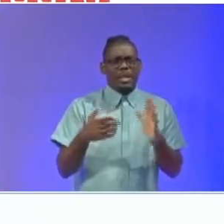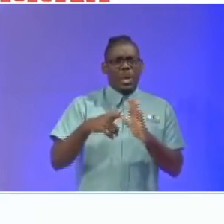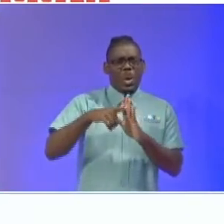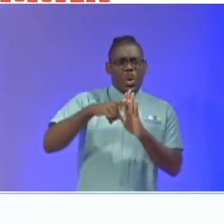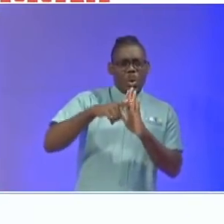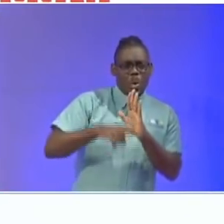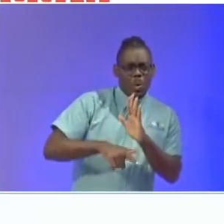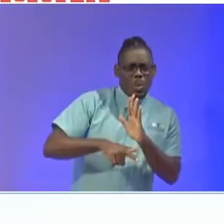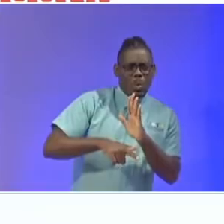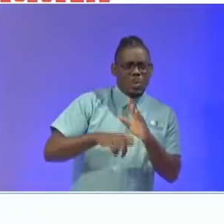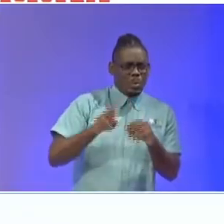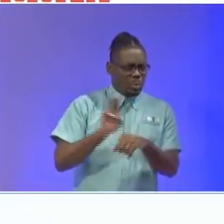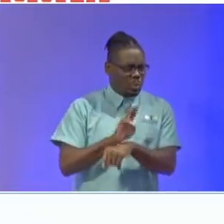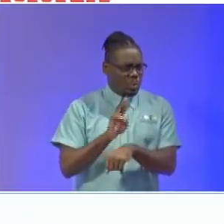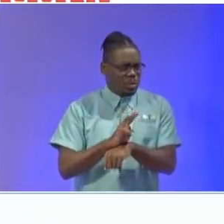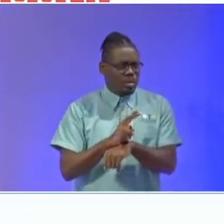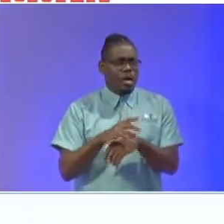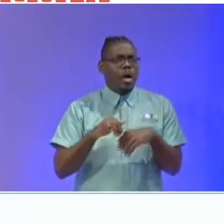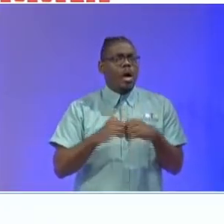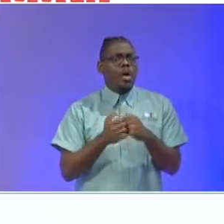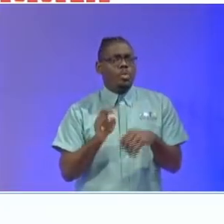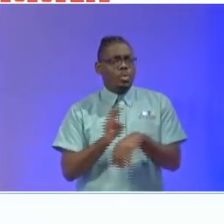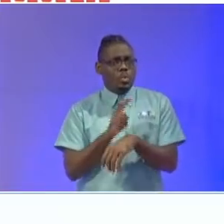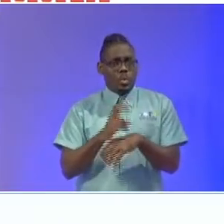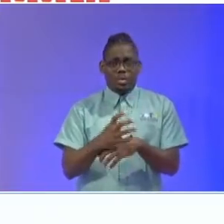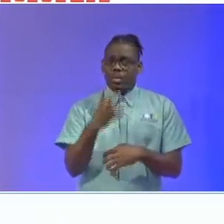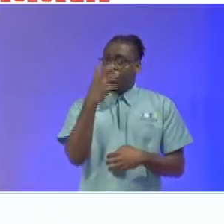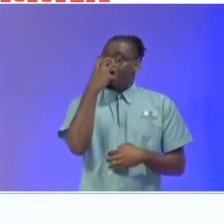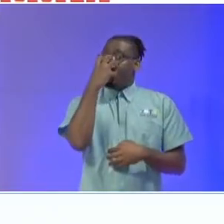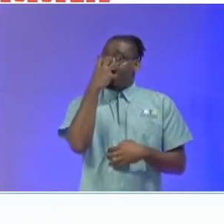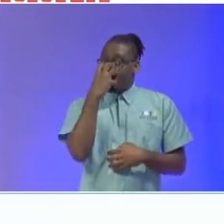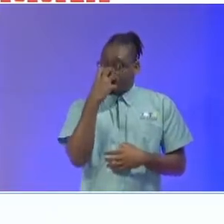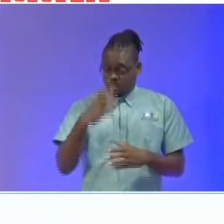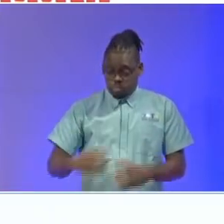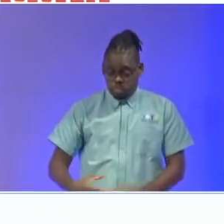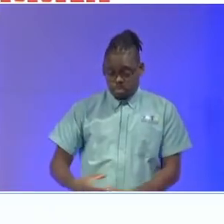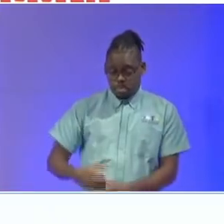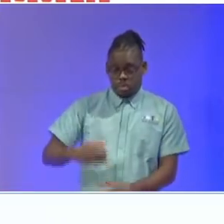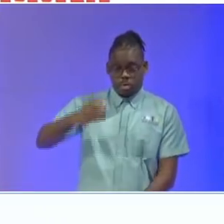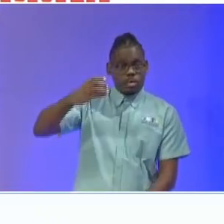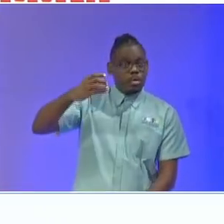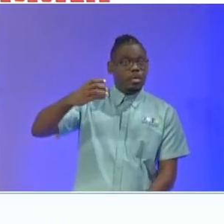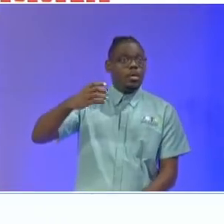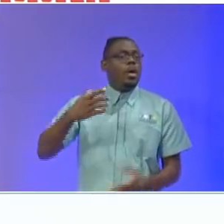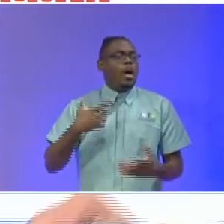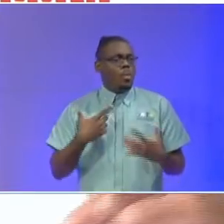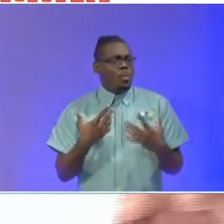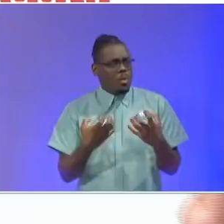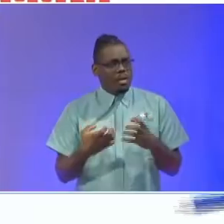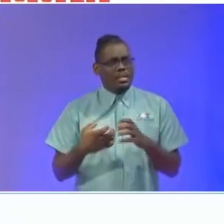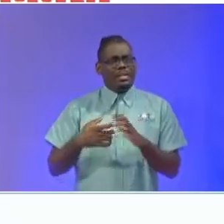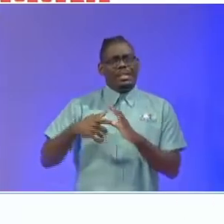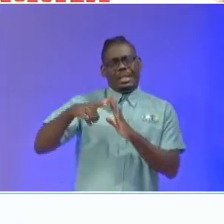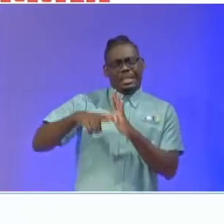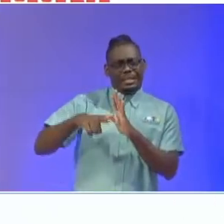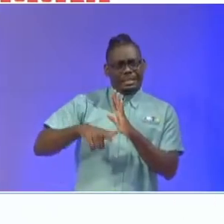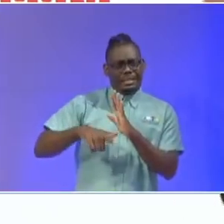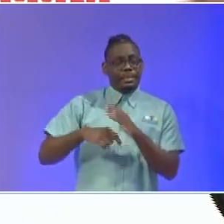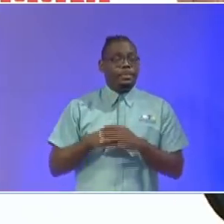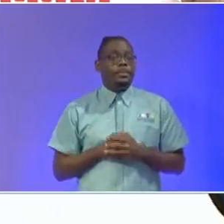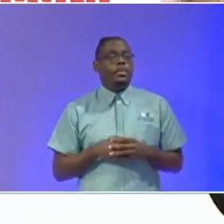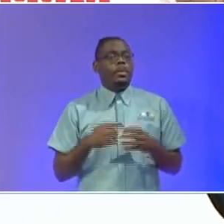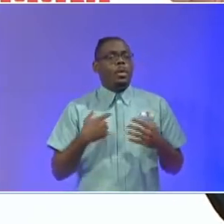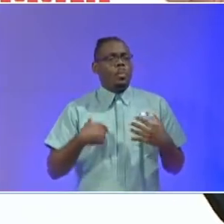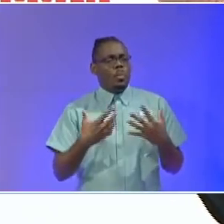before Christmas. We worked with our major oxygen supplier, Massey Gases, to put in what is called VIC